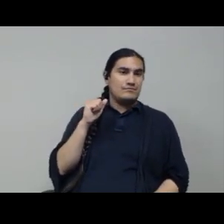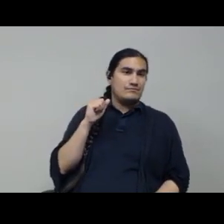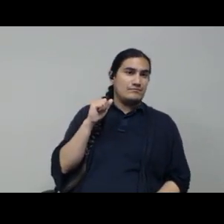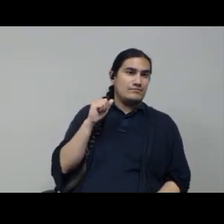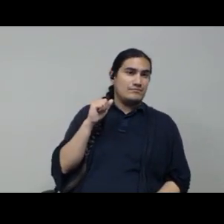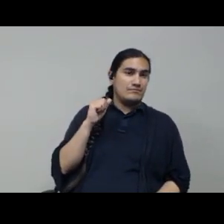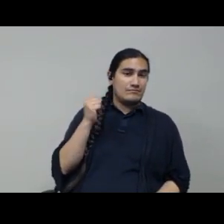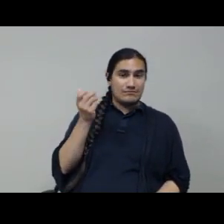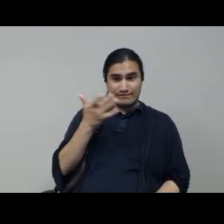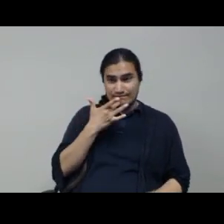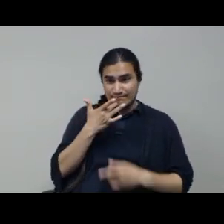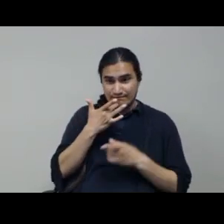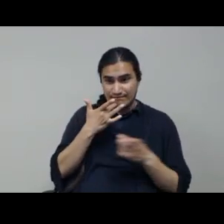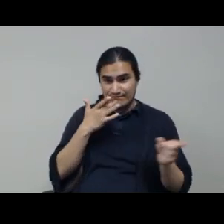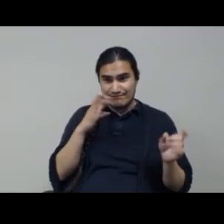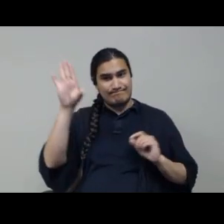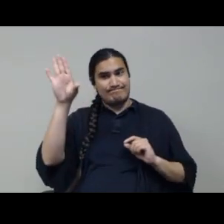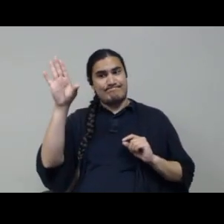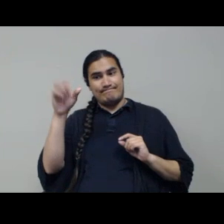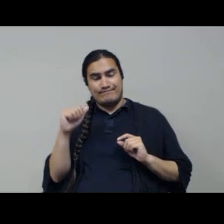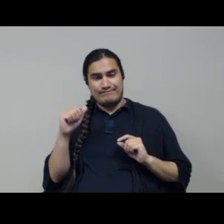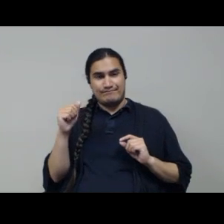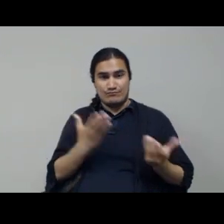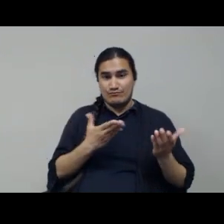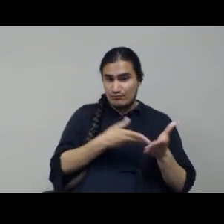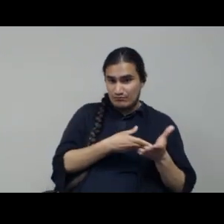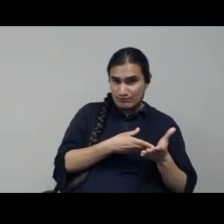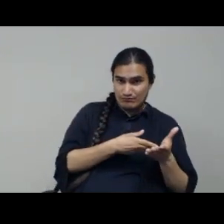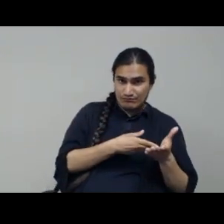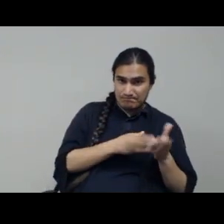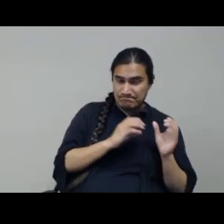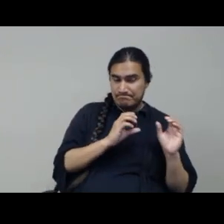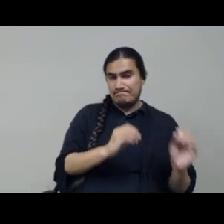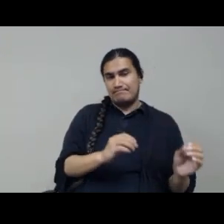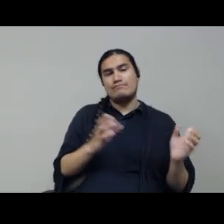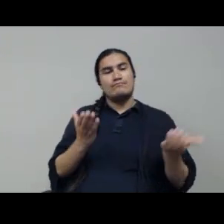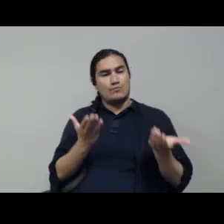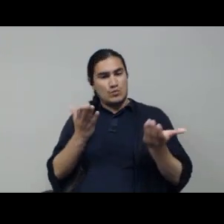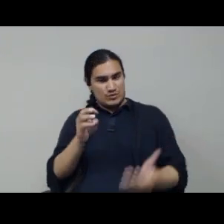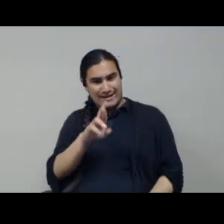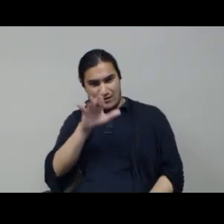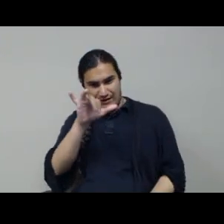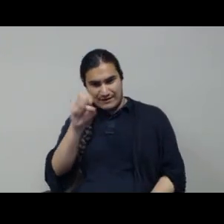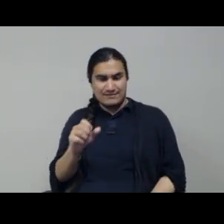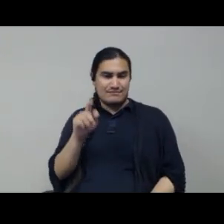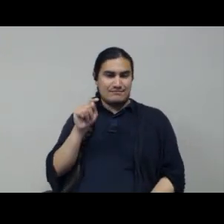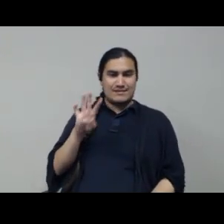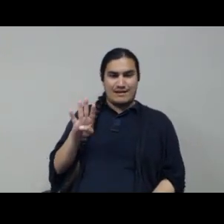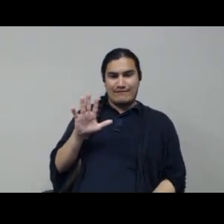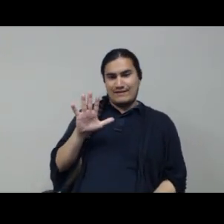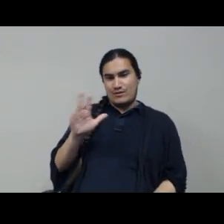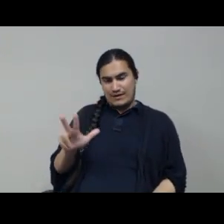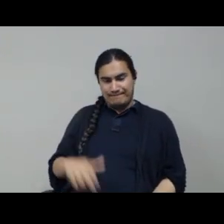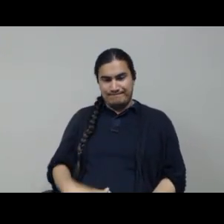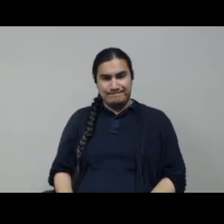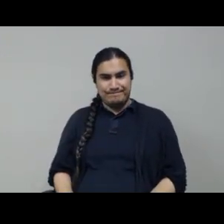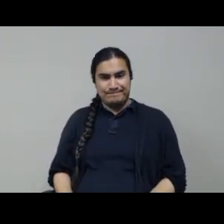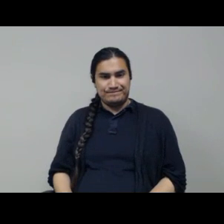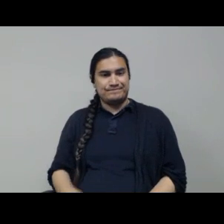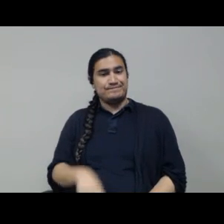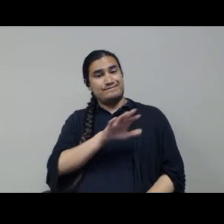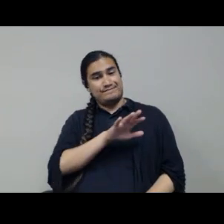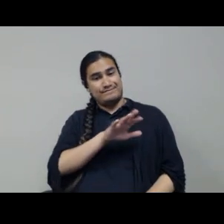All those in favor? Aye. Opposed? Motion carries. Tab 53. Item